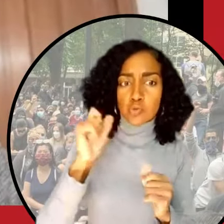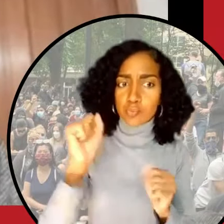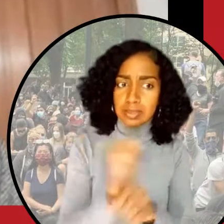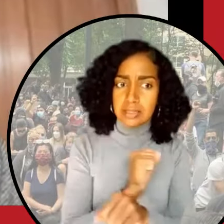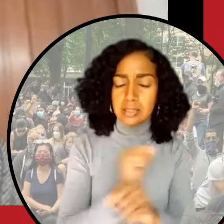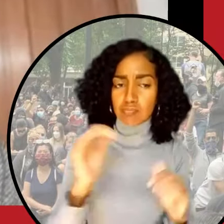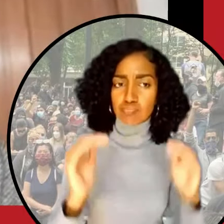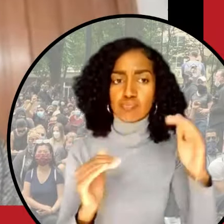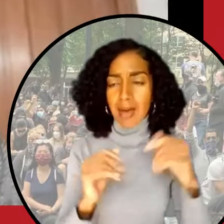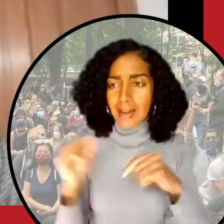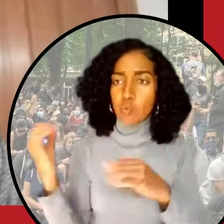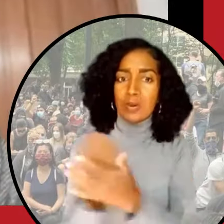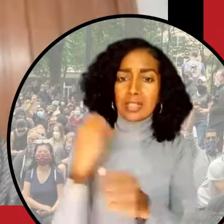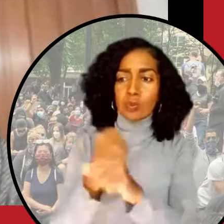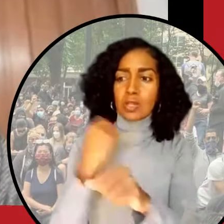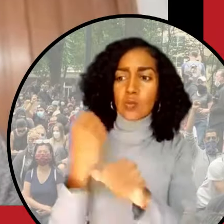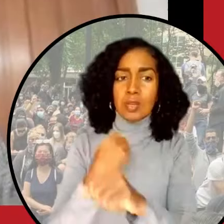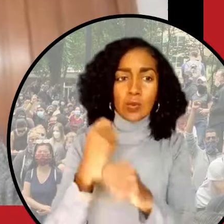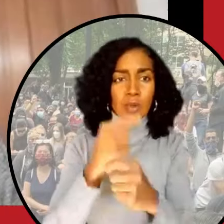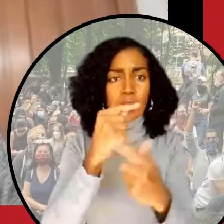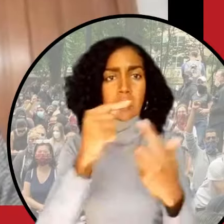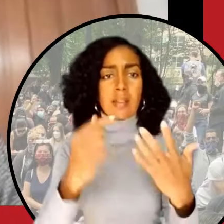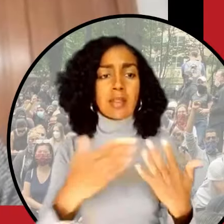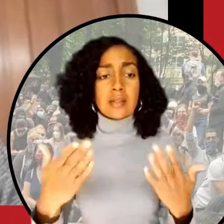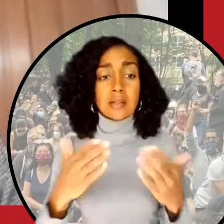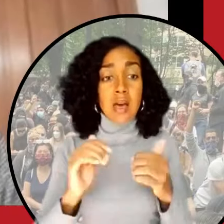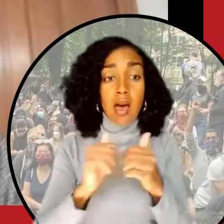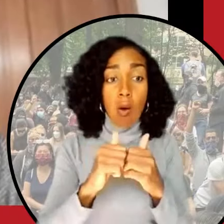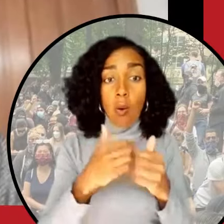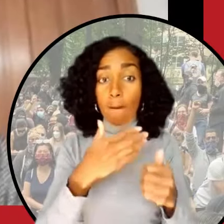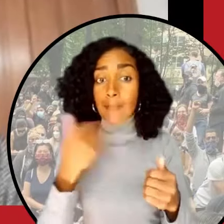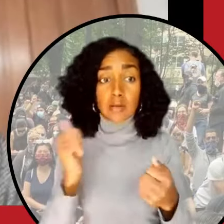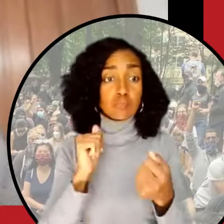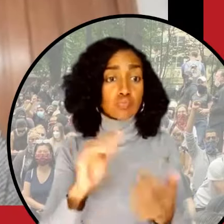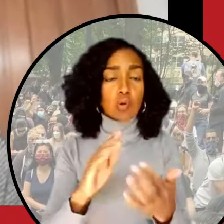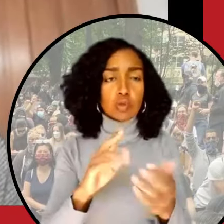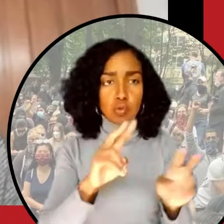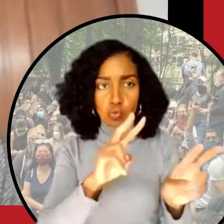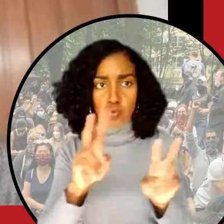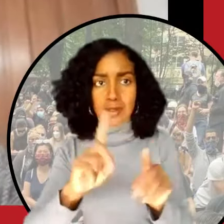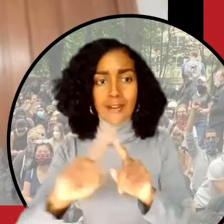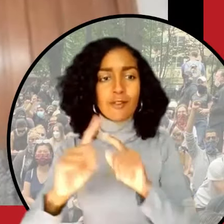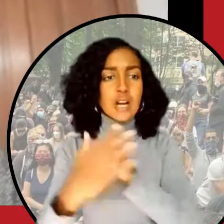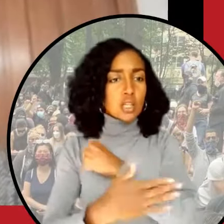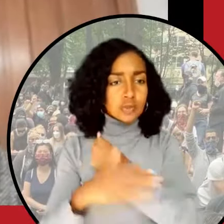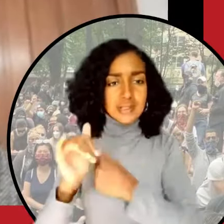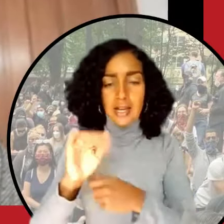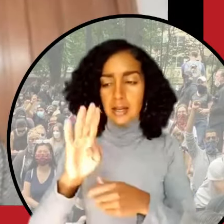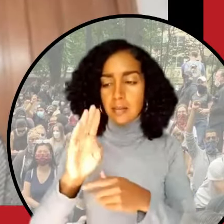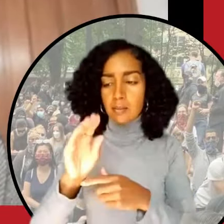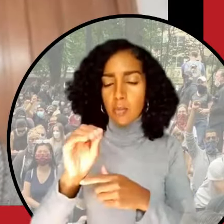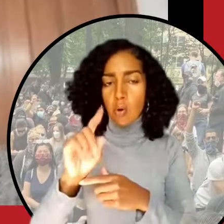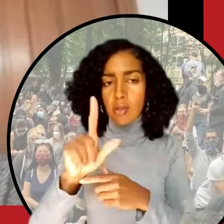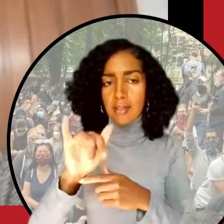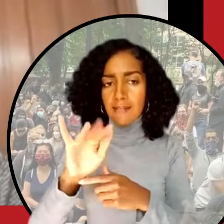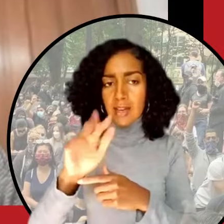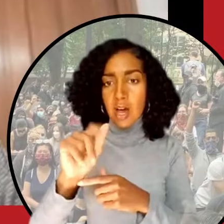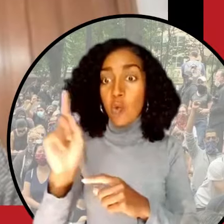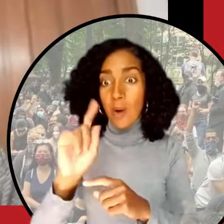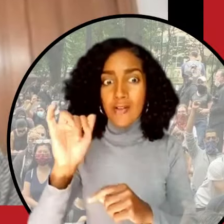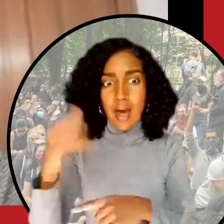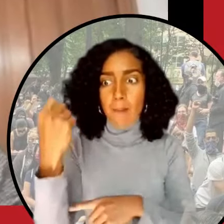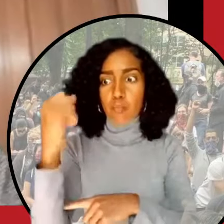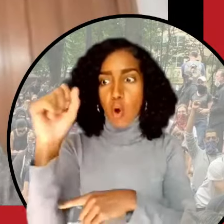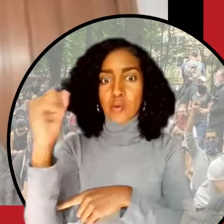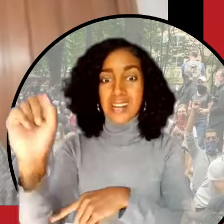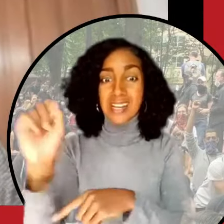in that process is looking to countries such as Bolivia, where that process has been successful. And